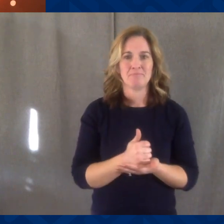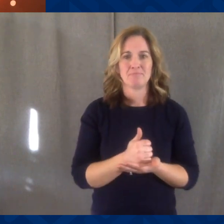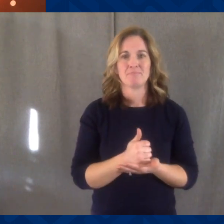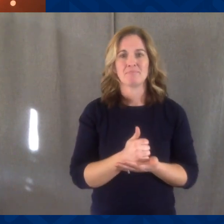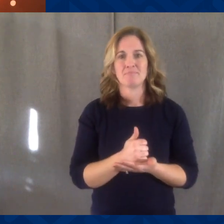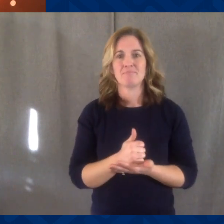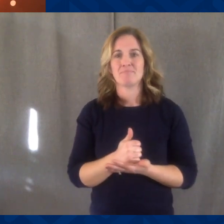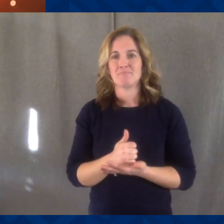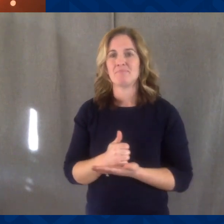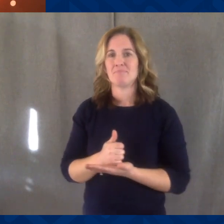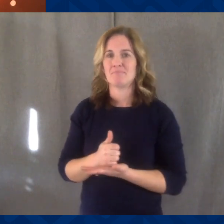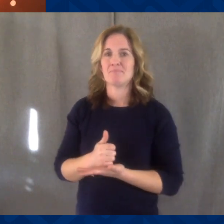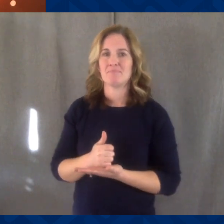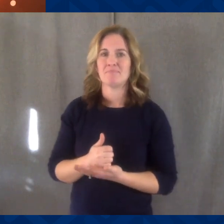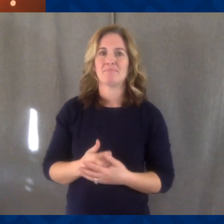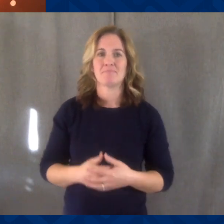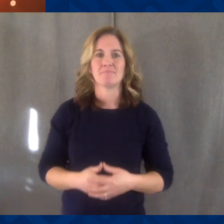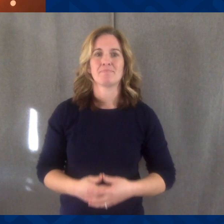Amen.